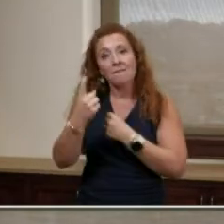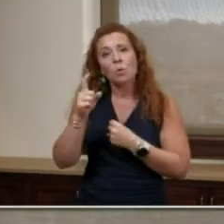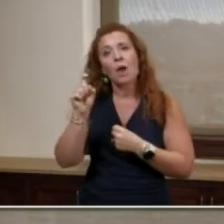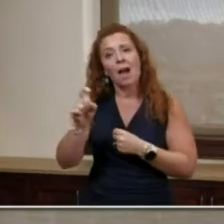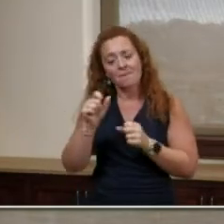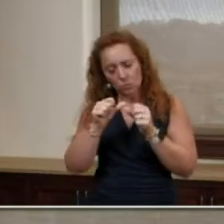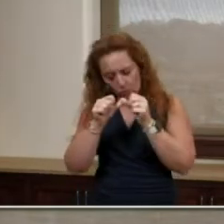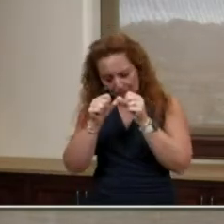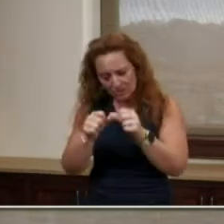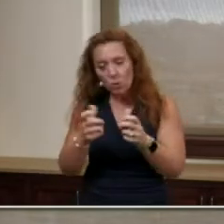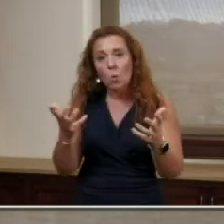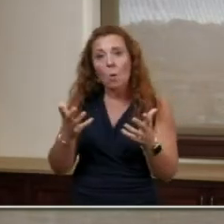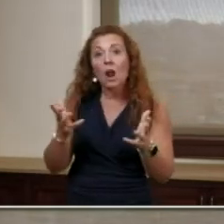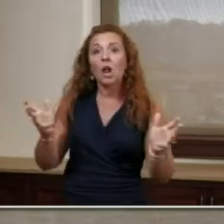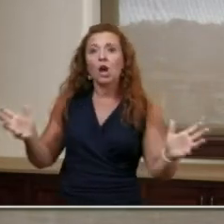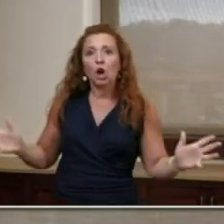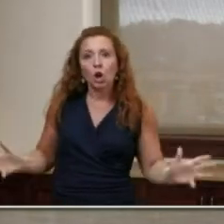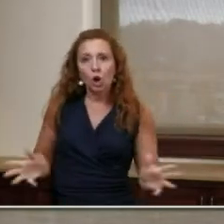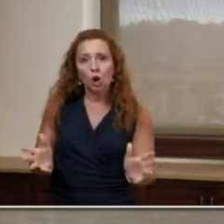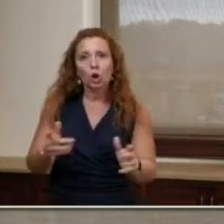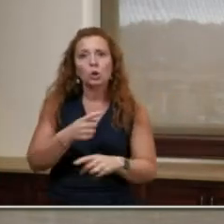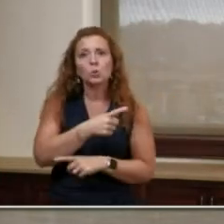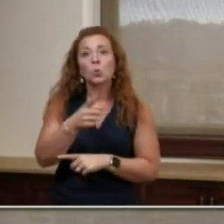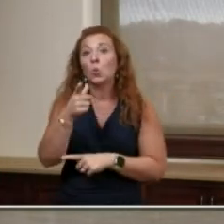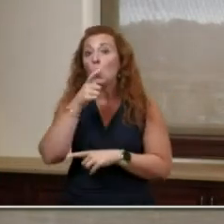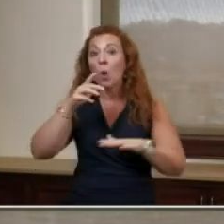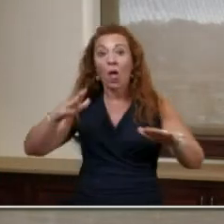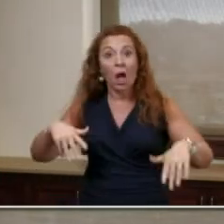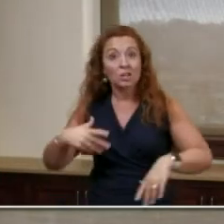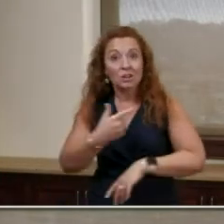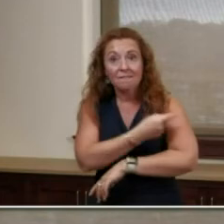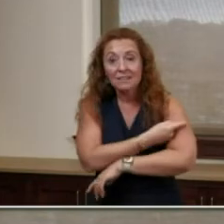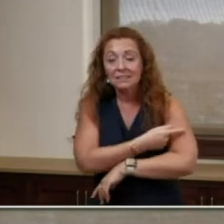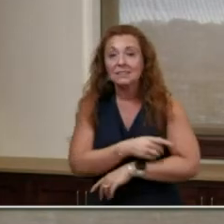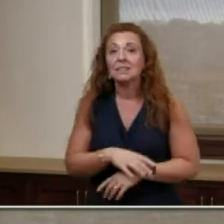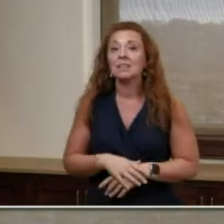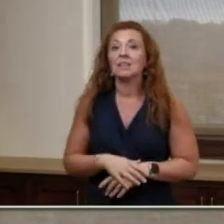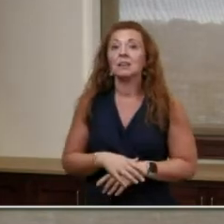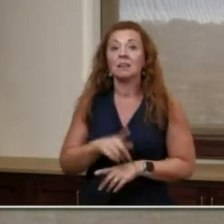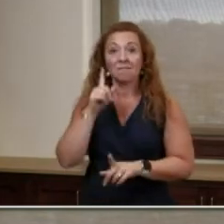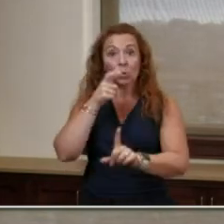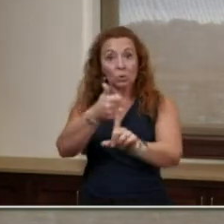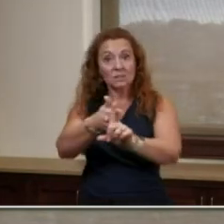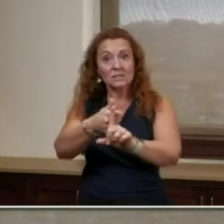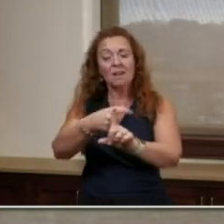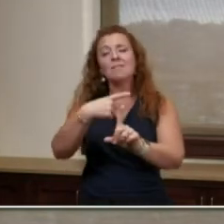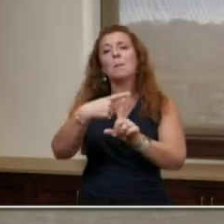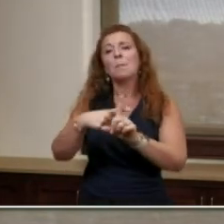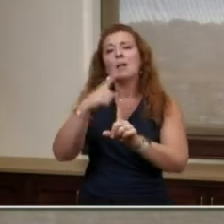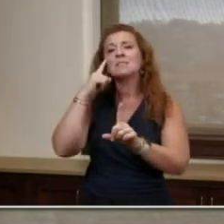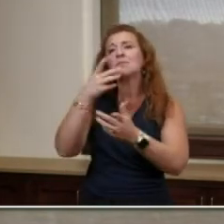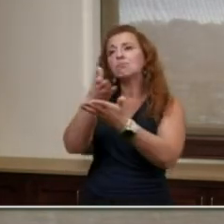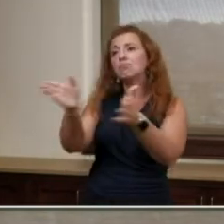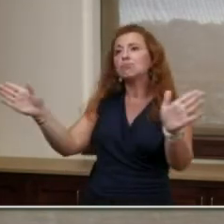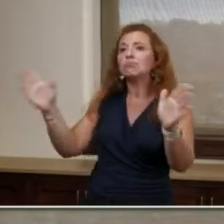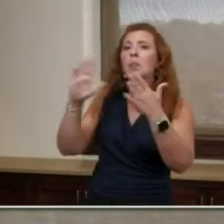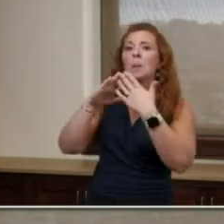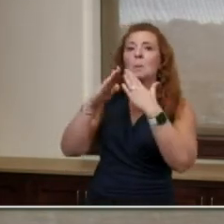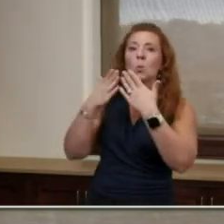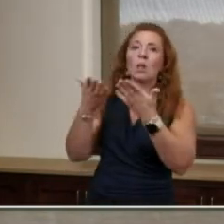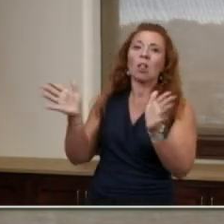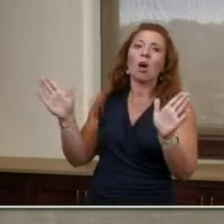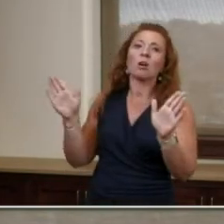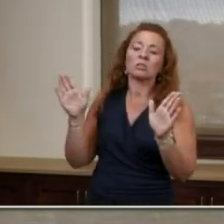to continue to encourage those that haven't been vaccinated, that not only for themselves, but for the whole community and for all of